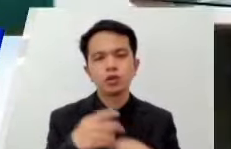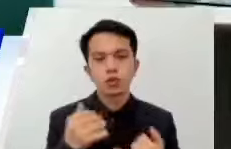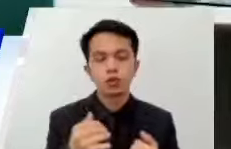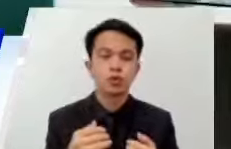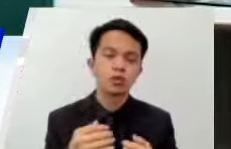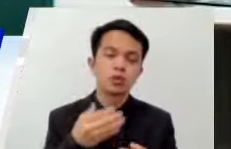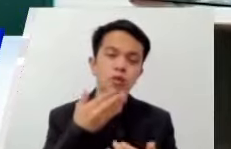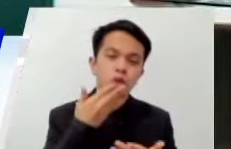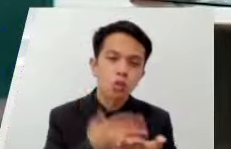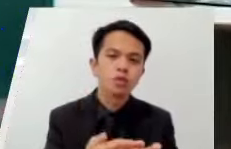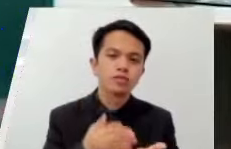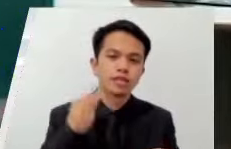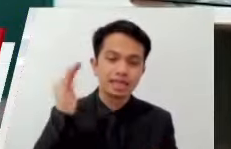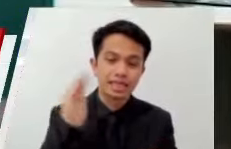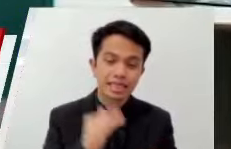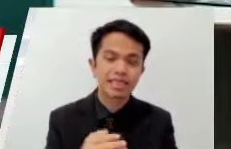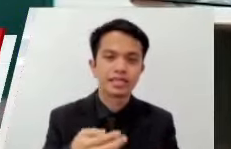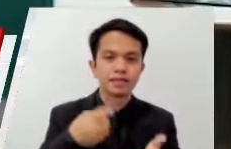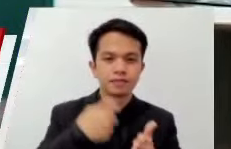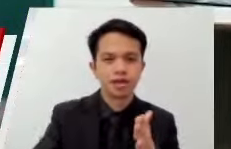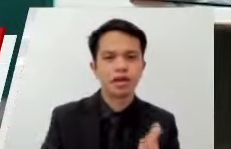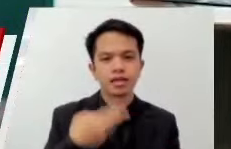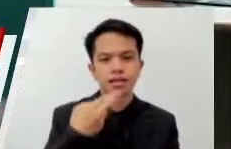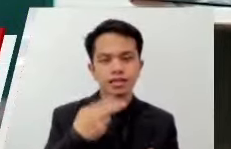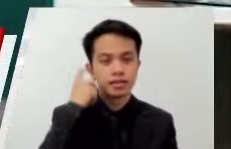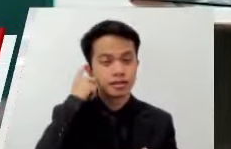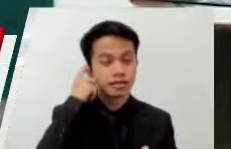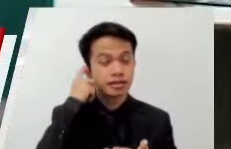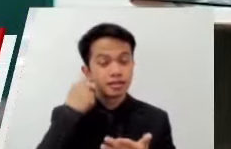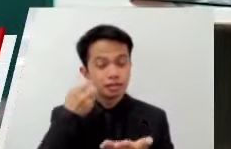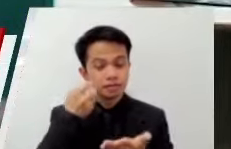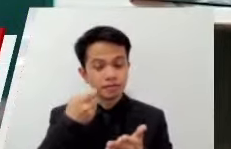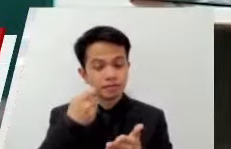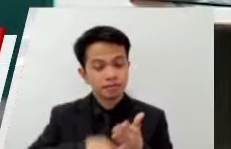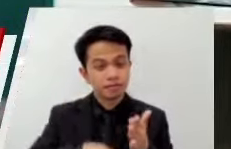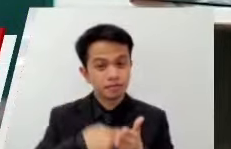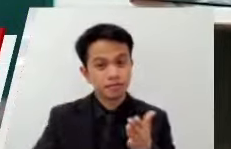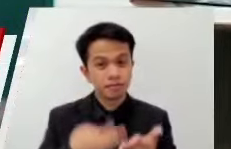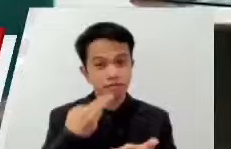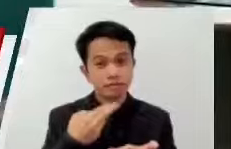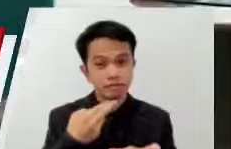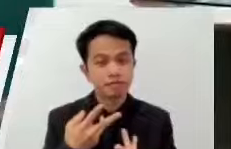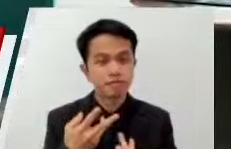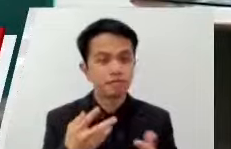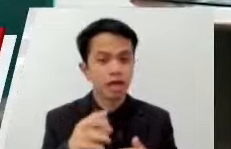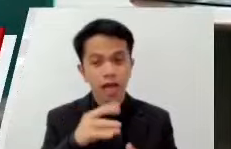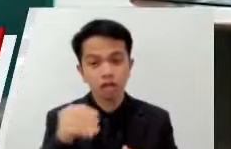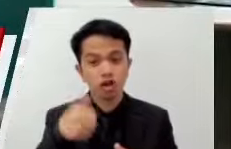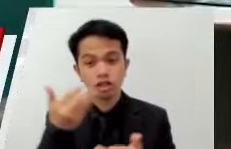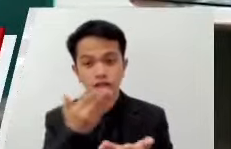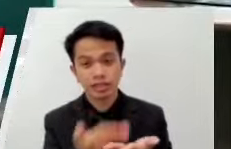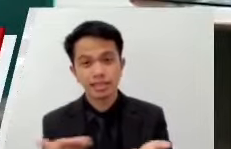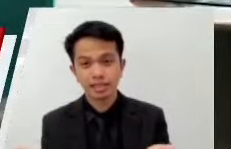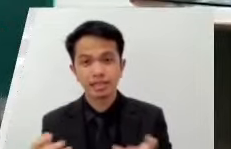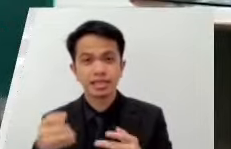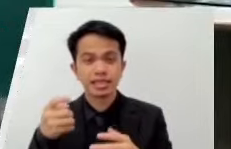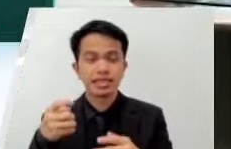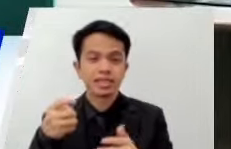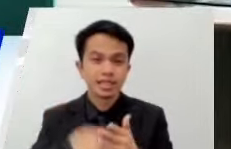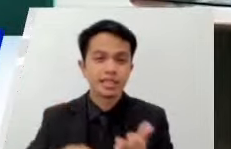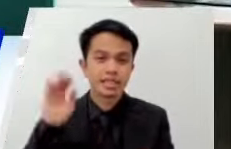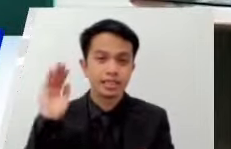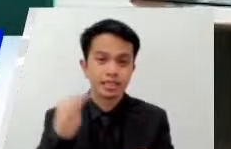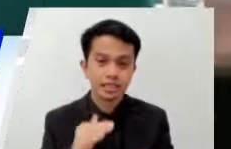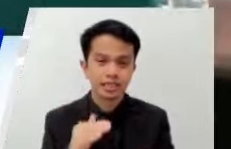Rice prices affect inflationary expectations and these expectations lead to second round